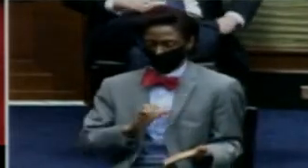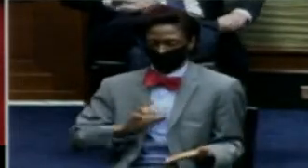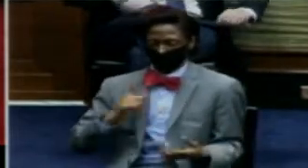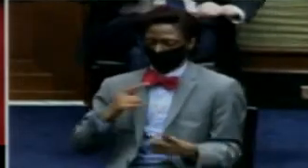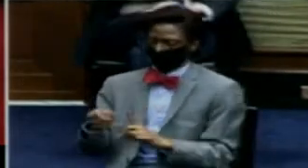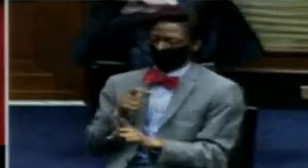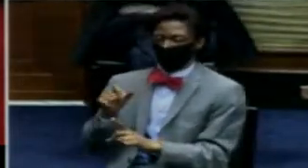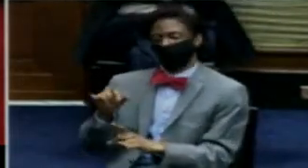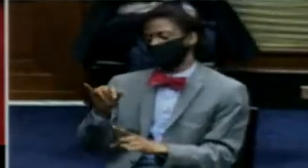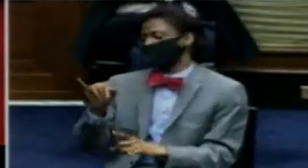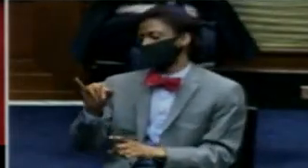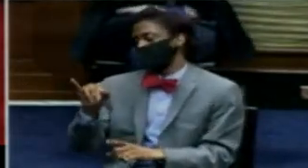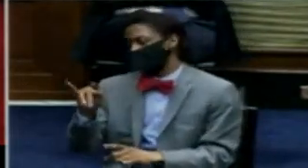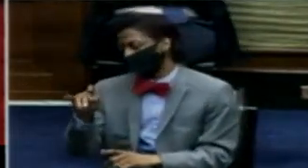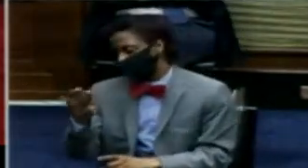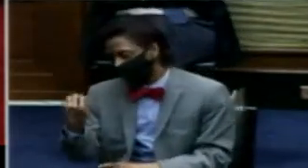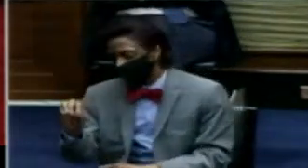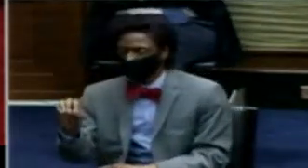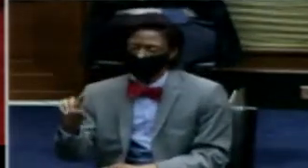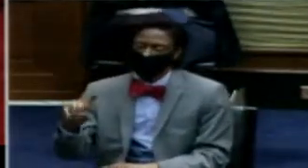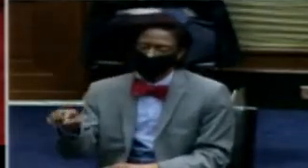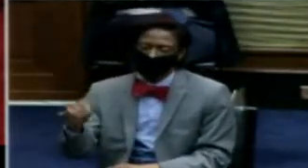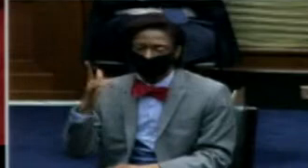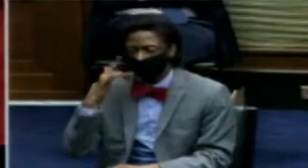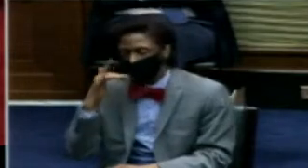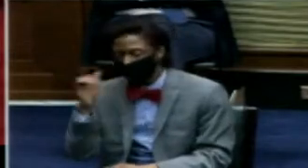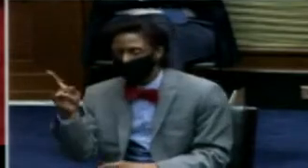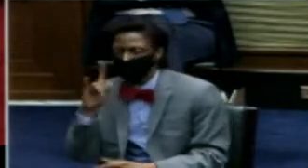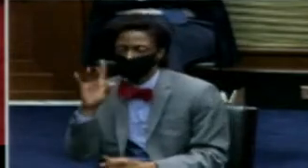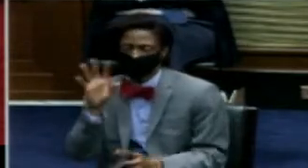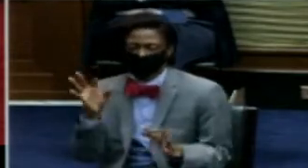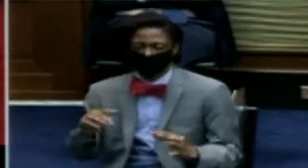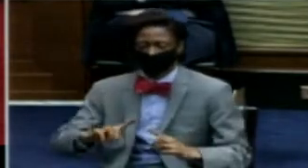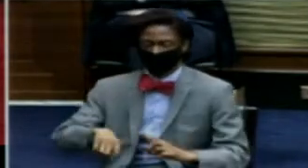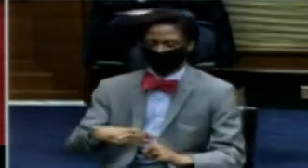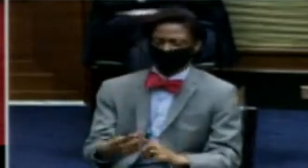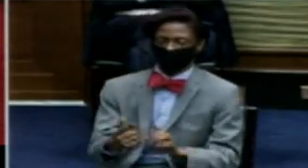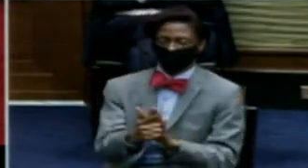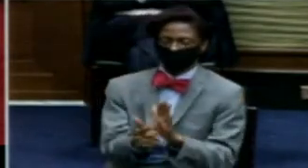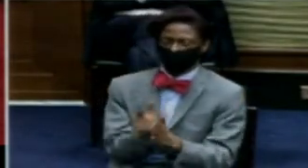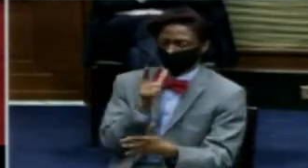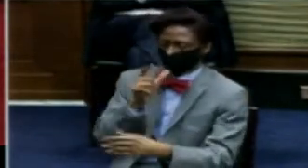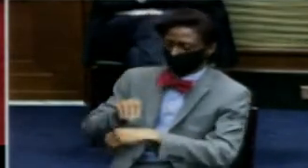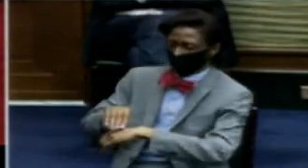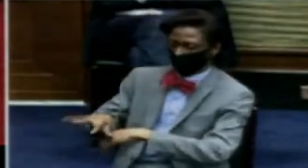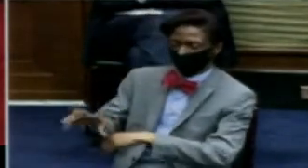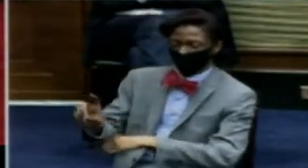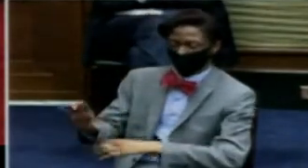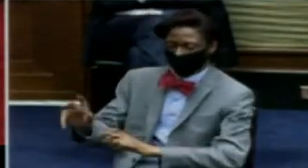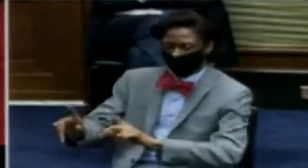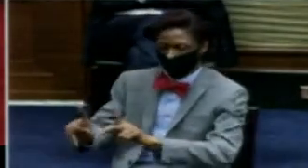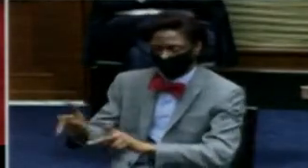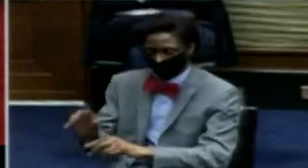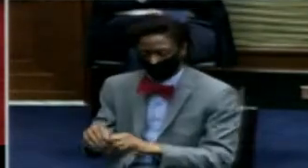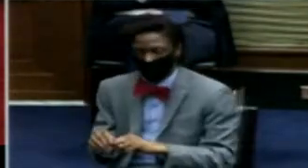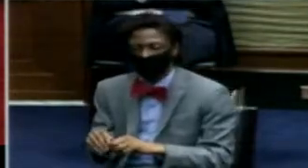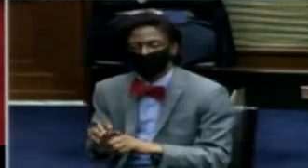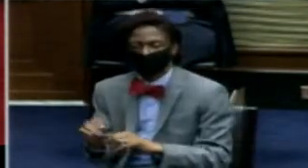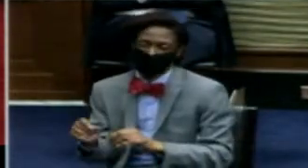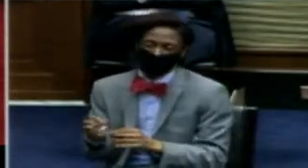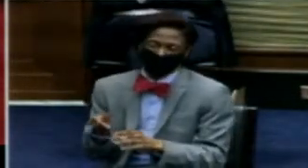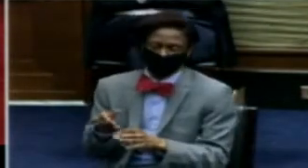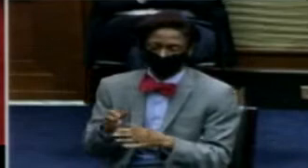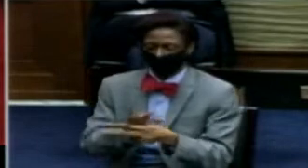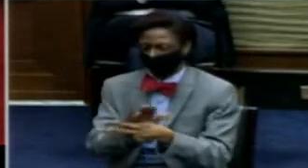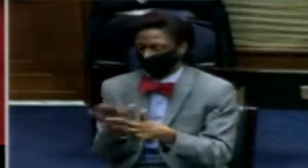Idaho, Texas, California, have the final say on the local laws that govern DC residents and on the local executive branch and judicial branch